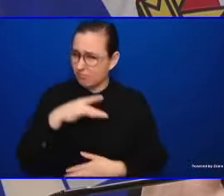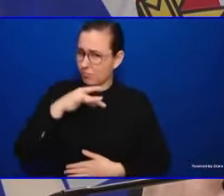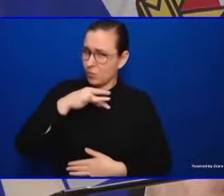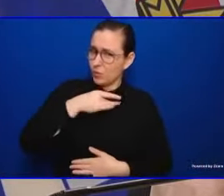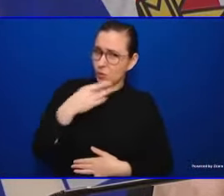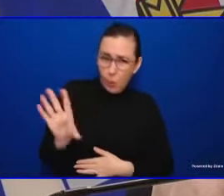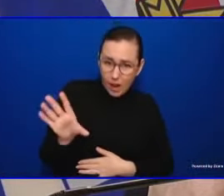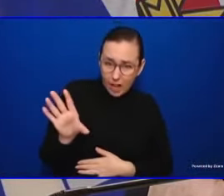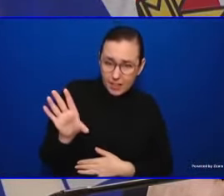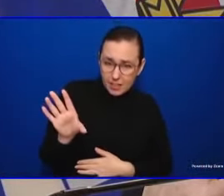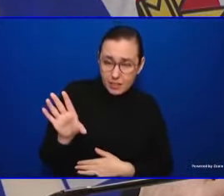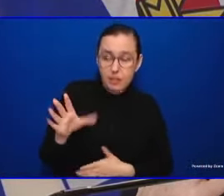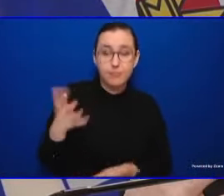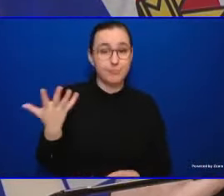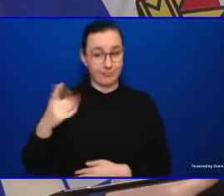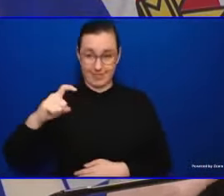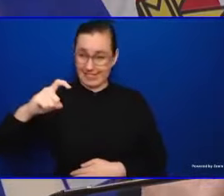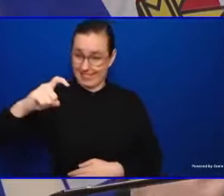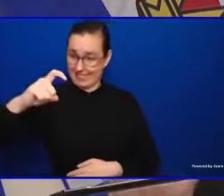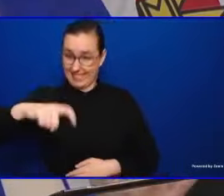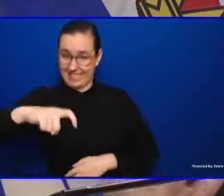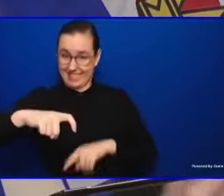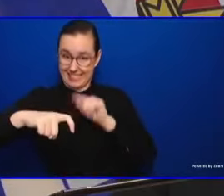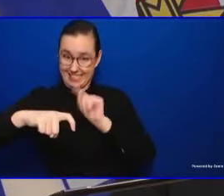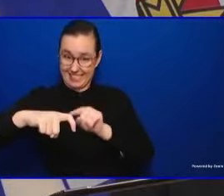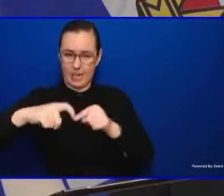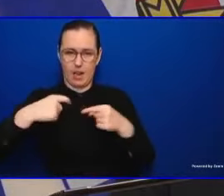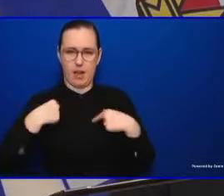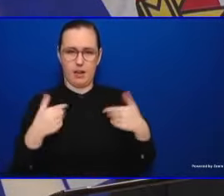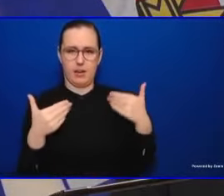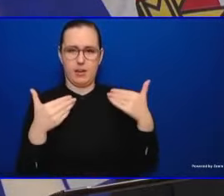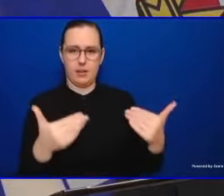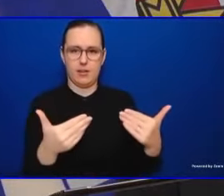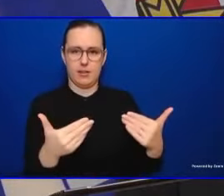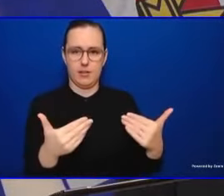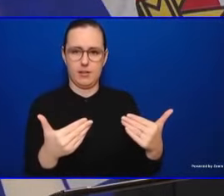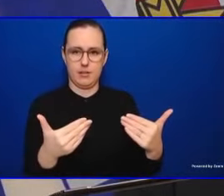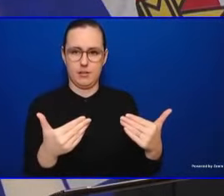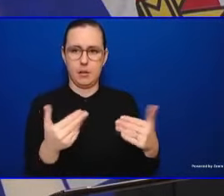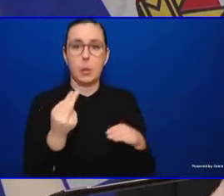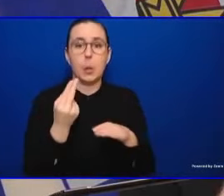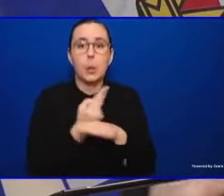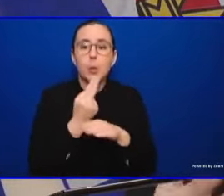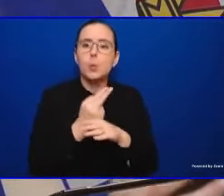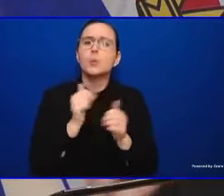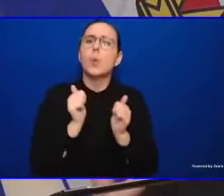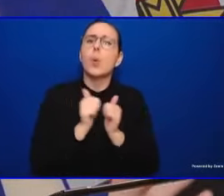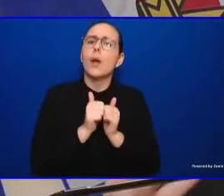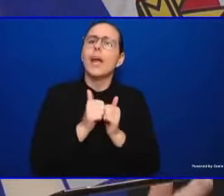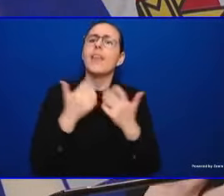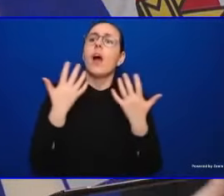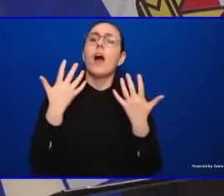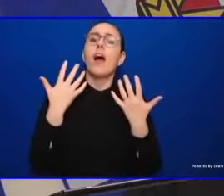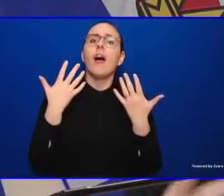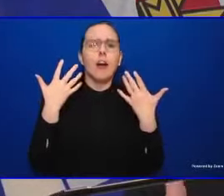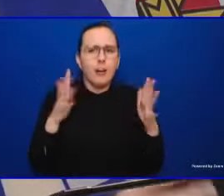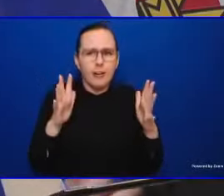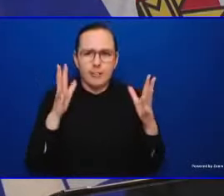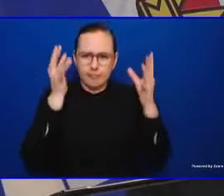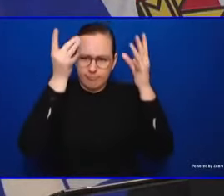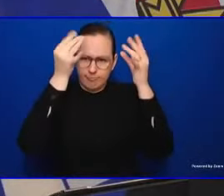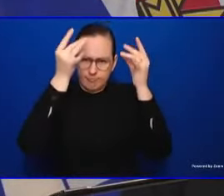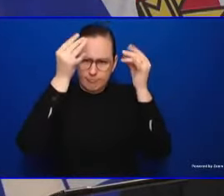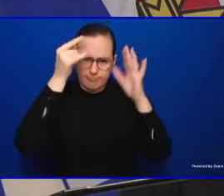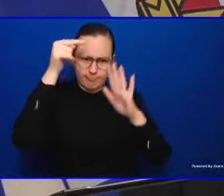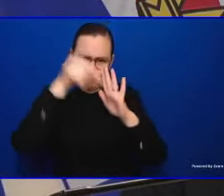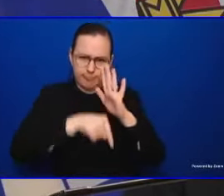seriously, and they are orders. What I talked about last week or earlier this week was the least restrictive means, the things that we can do that